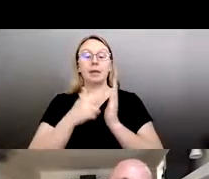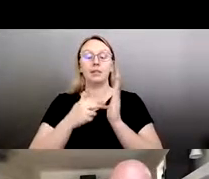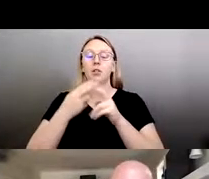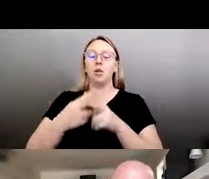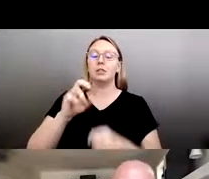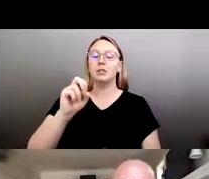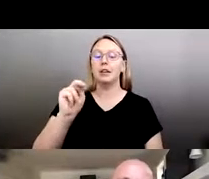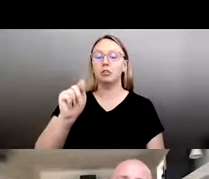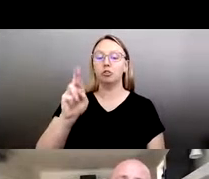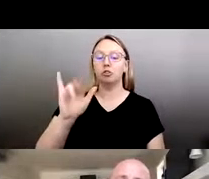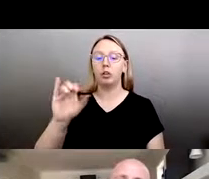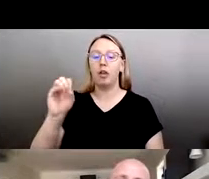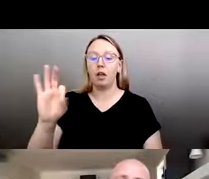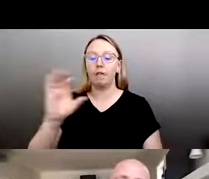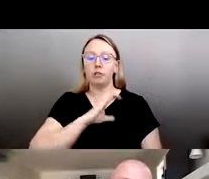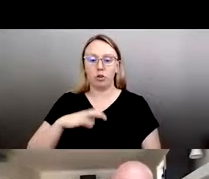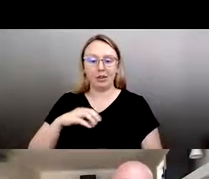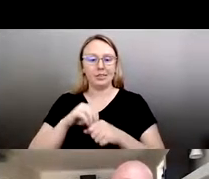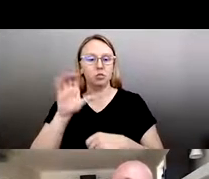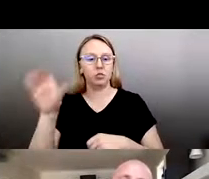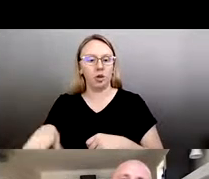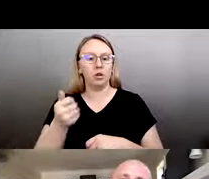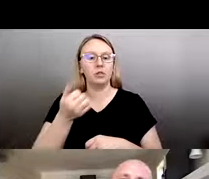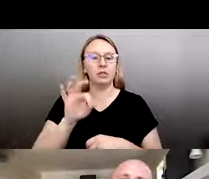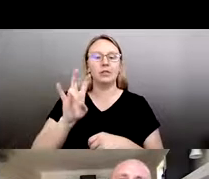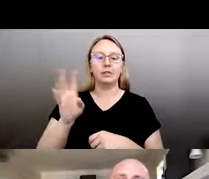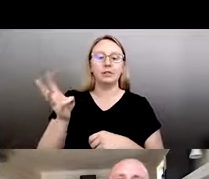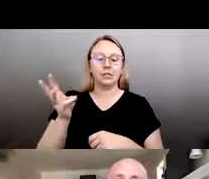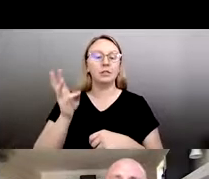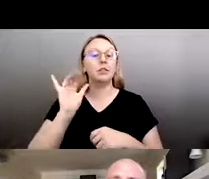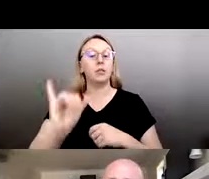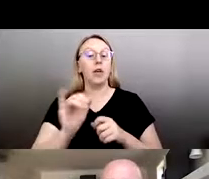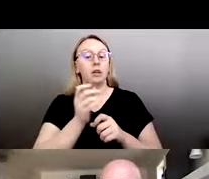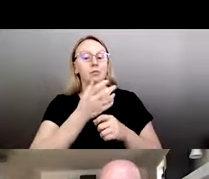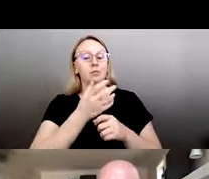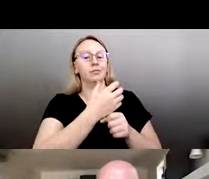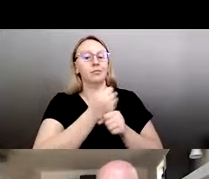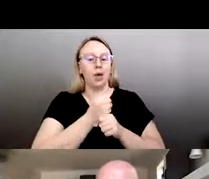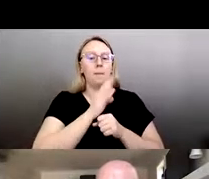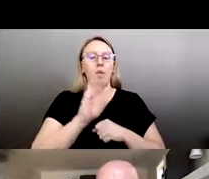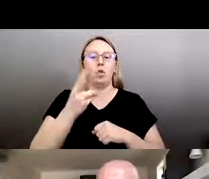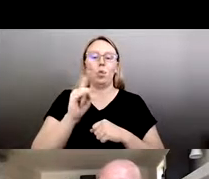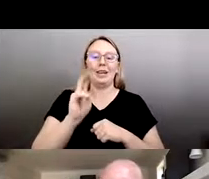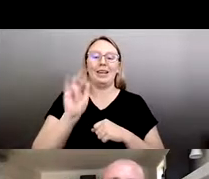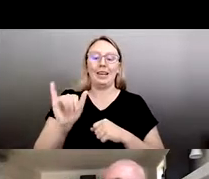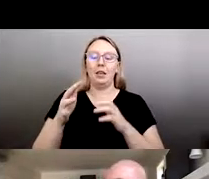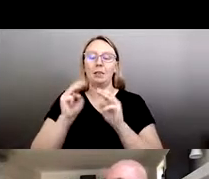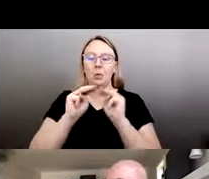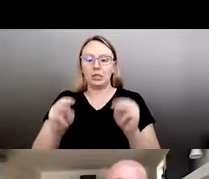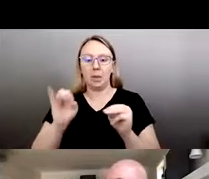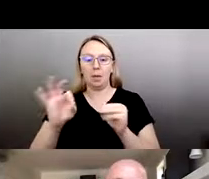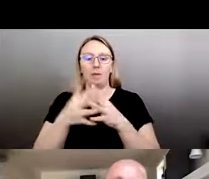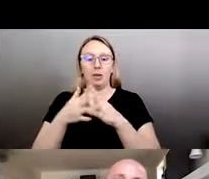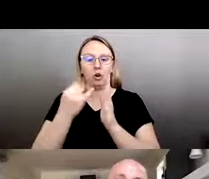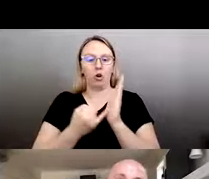really helped launch Roger's career. It was acquired by the Whitney Museum of American Art. But this was also, I believe, the very first time that Roger painted the